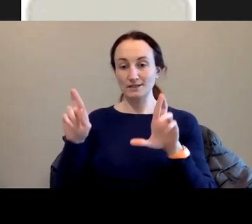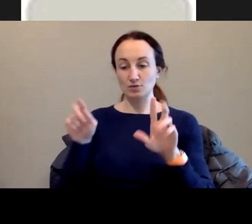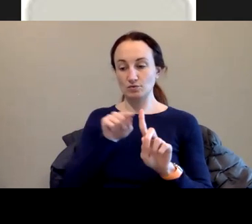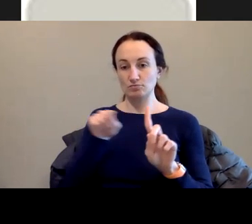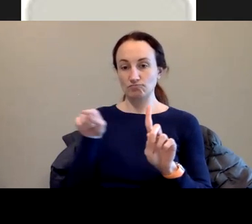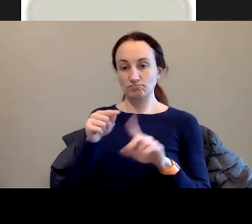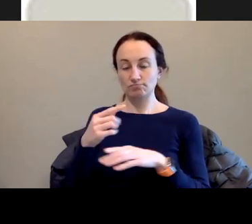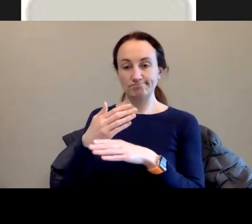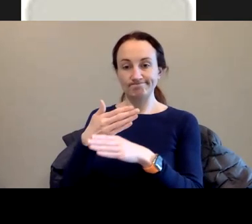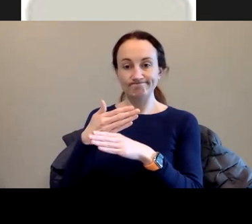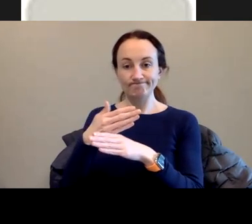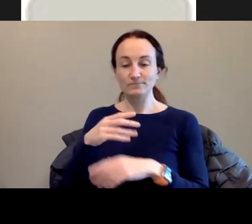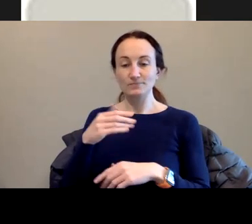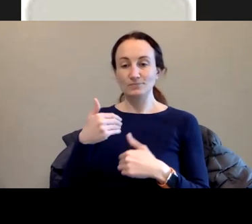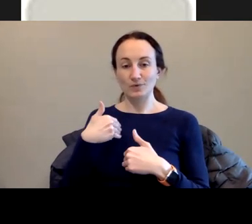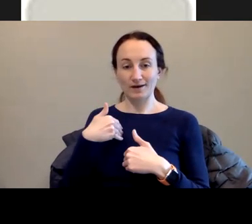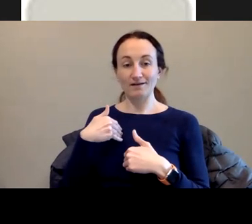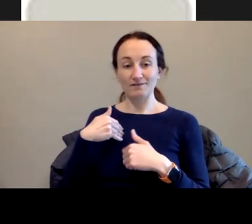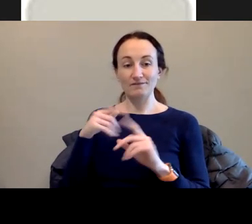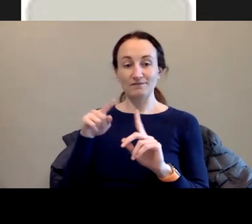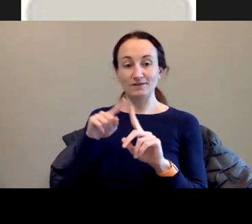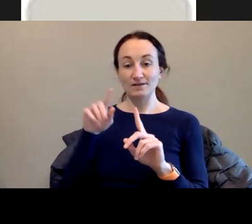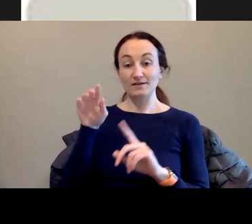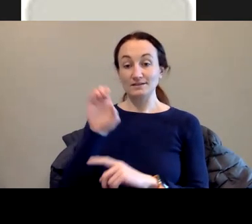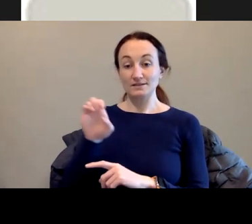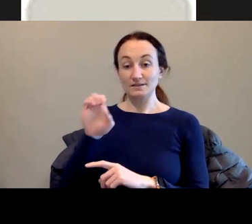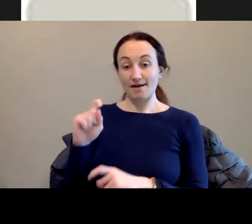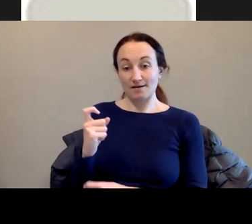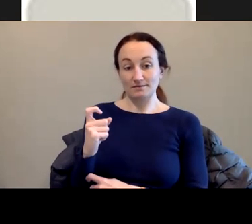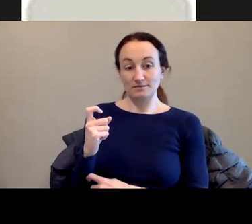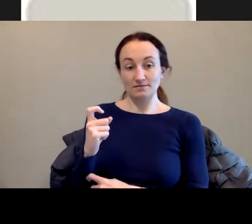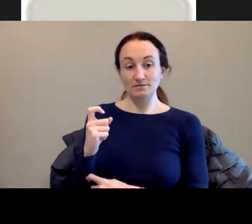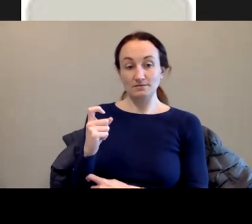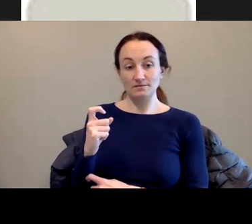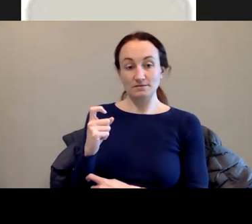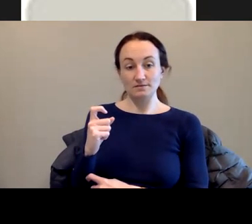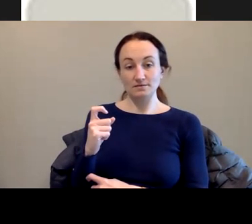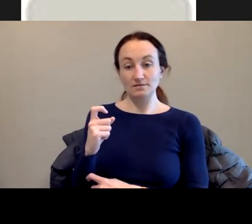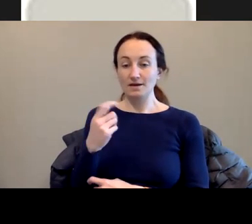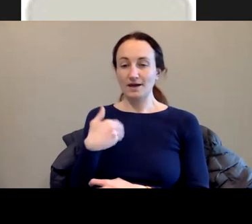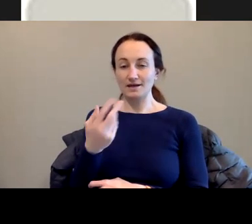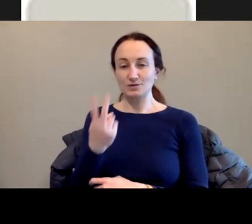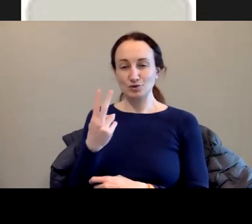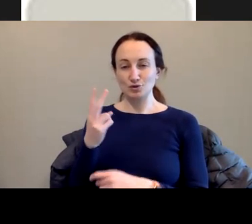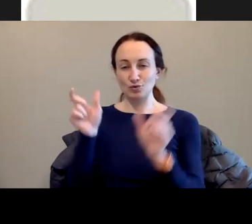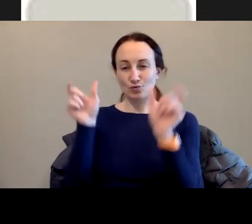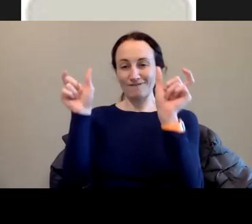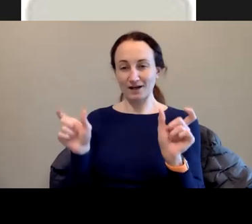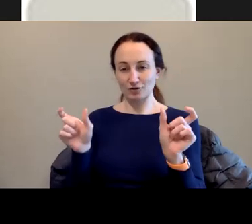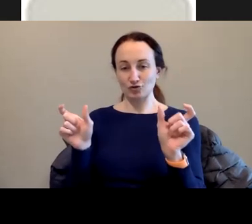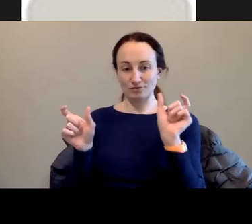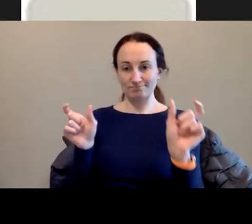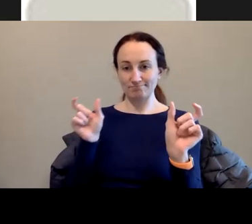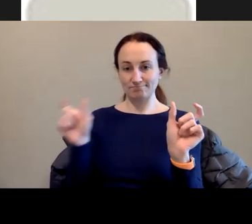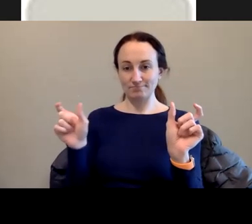this phi x, and which takes two vectors as input. One is hi